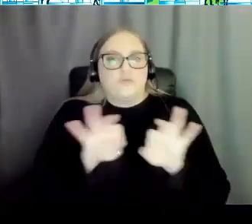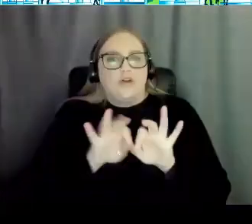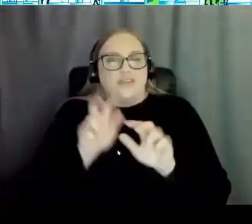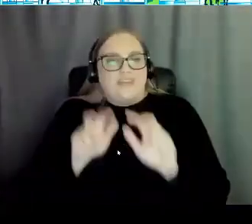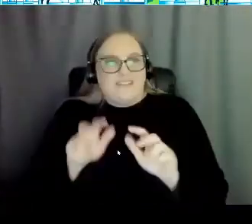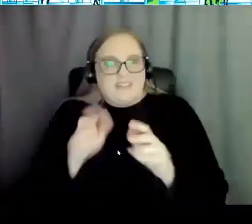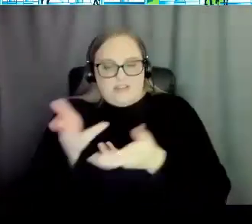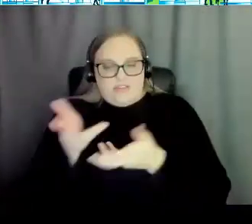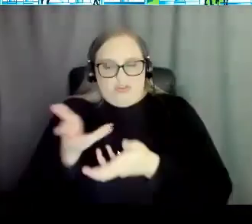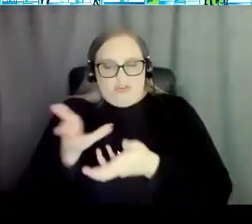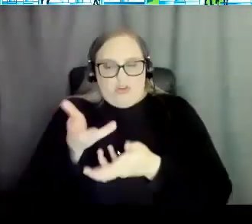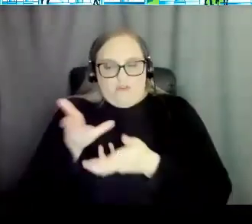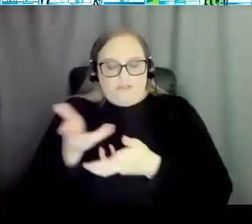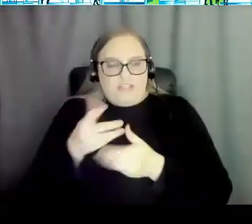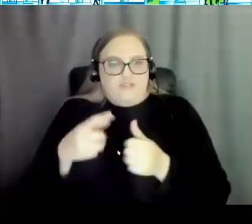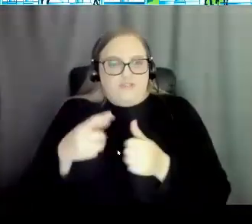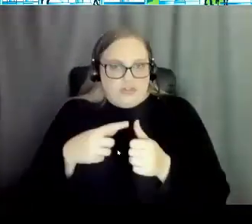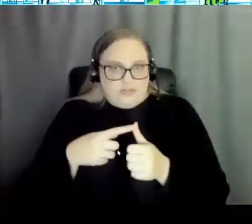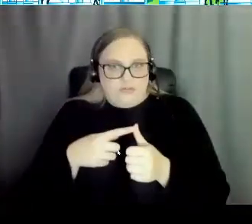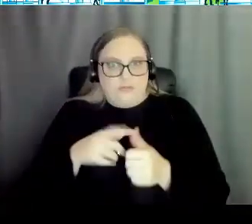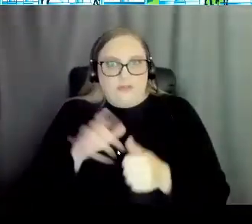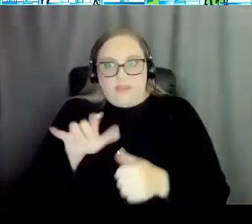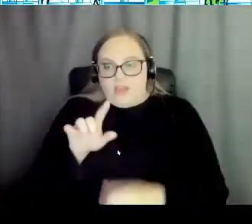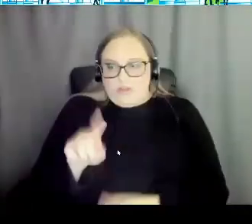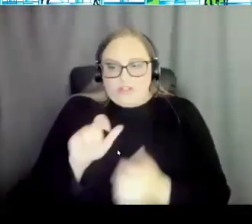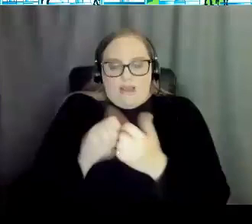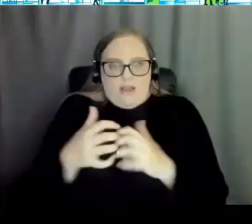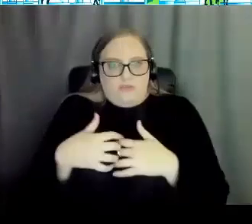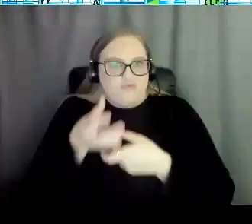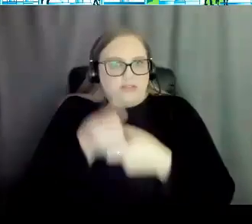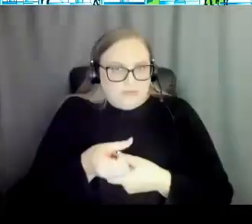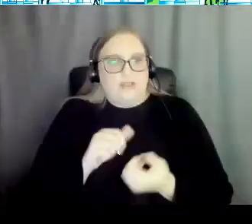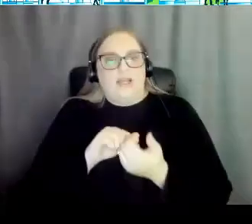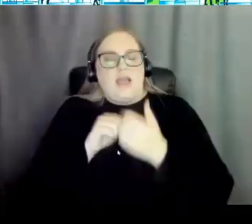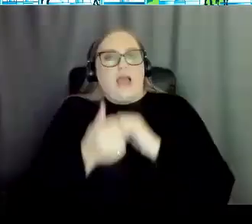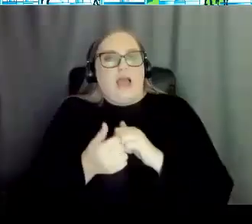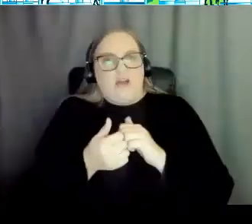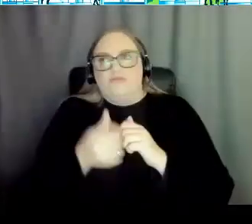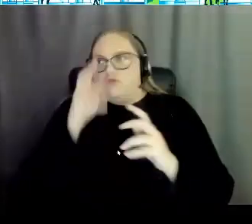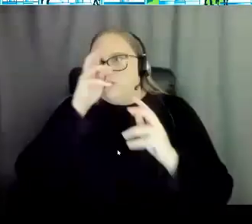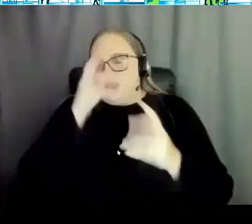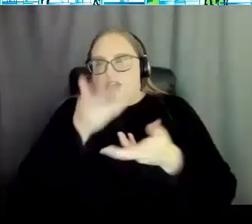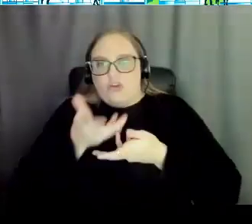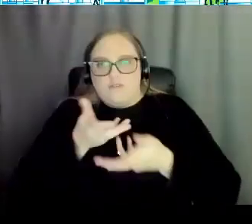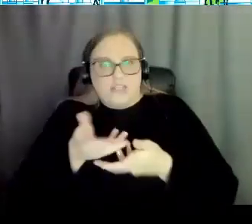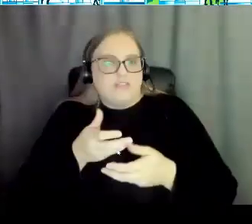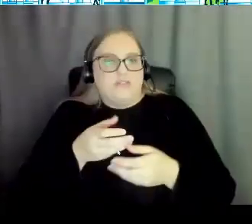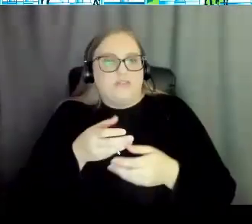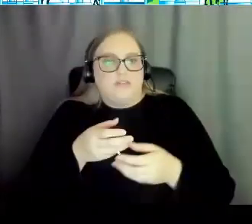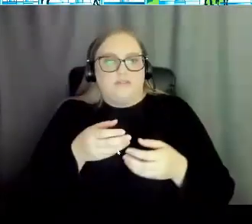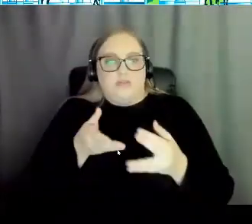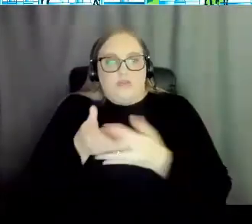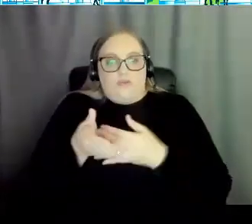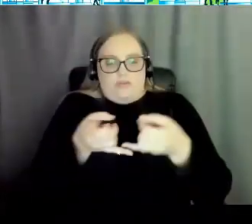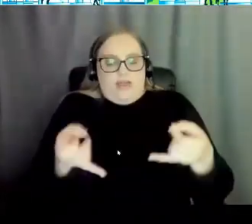the question of how can we build trust? How can we sort of create conversations across lines that are often not bridged?